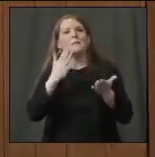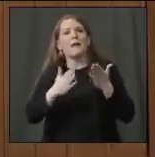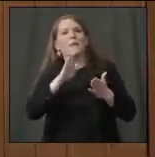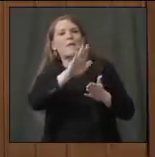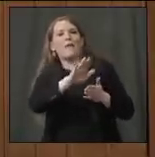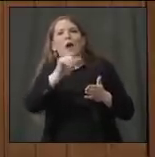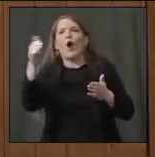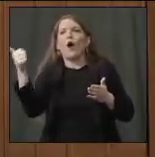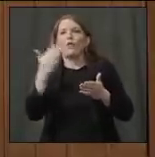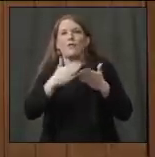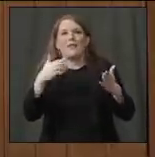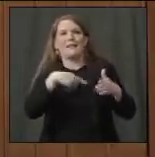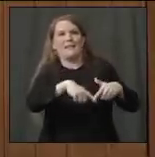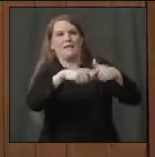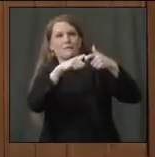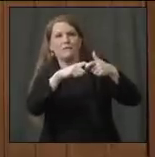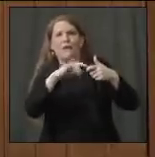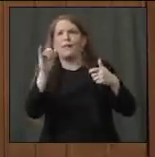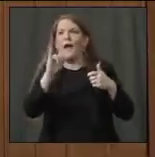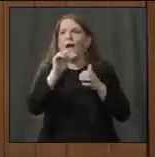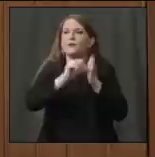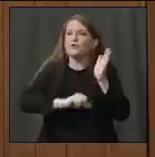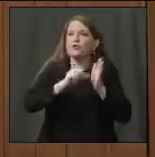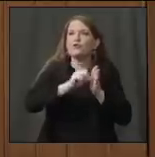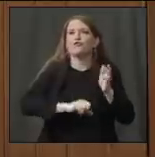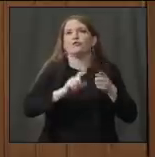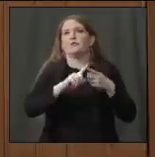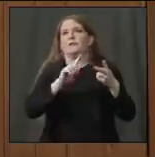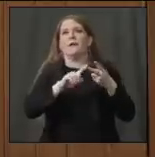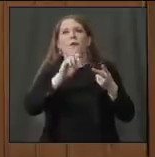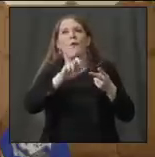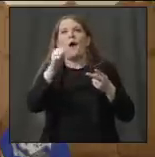any hotspots that could pop up in the future.